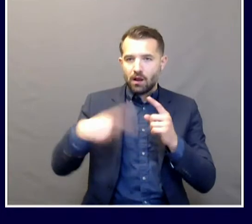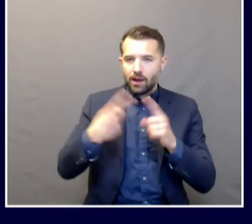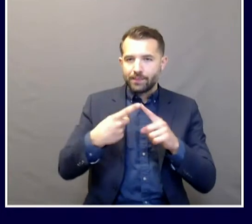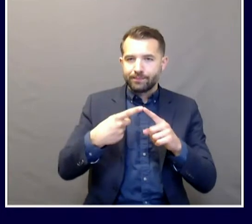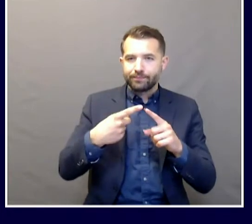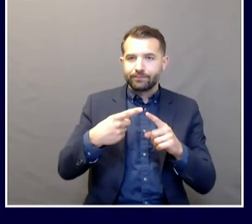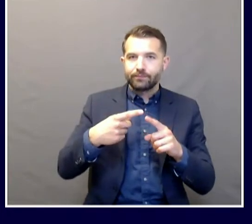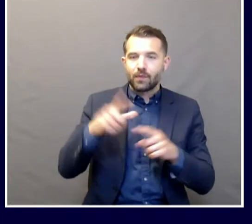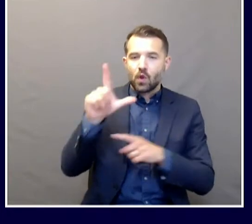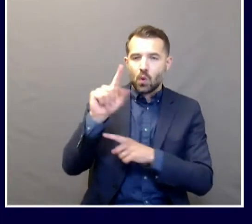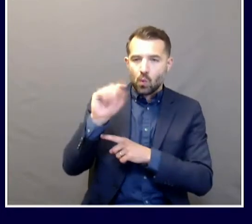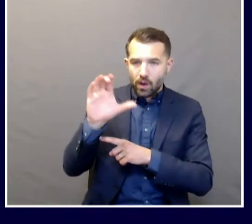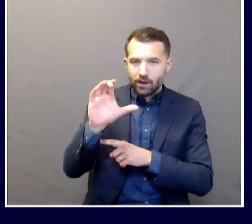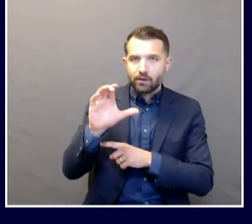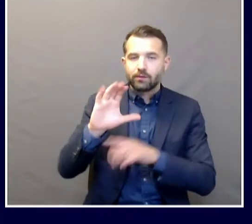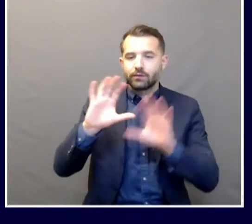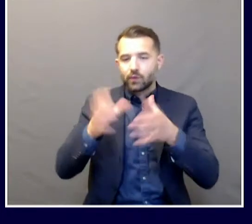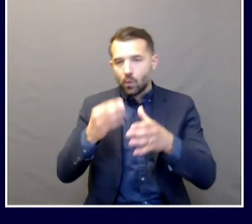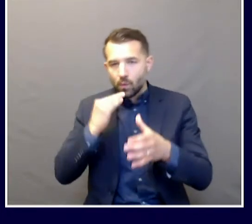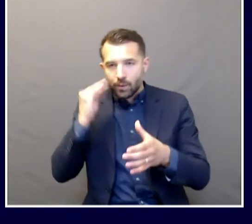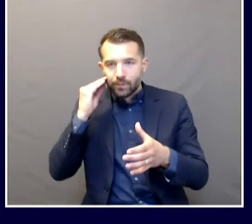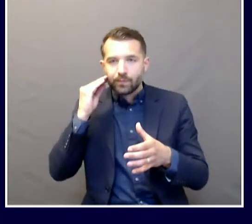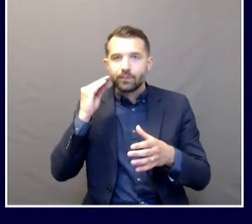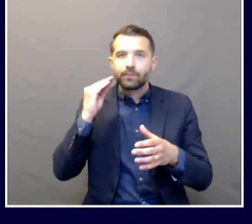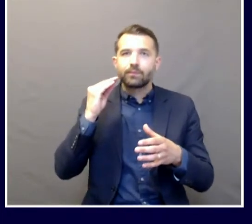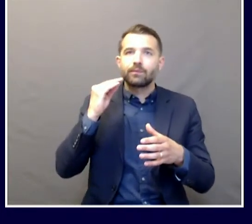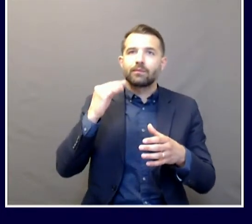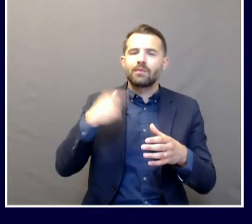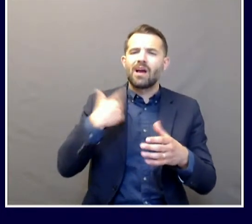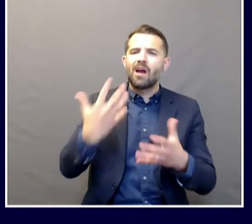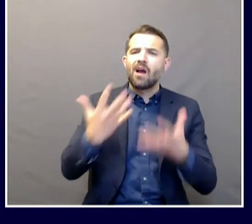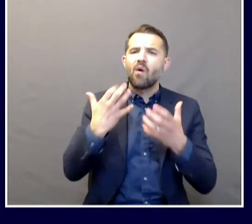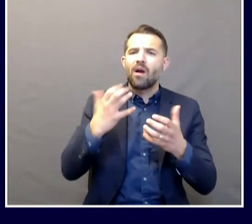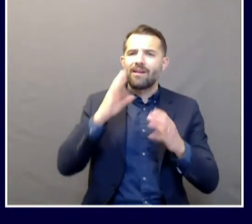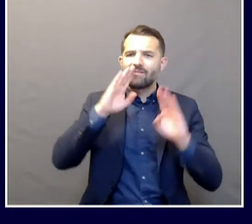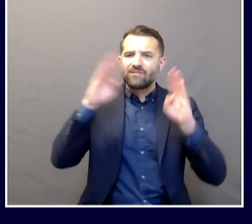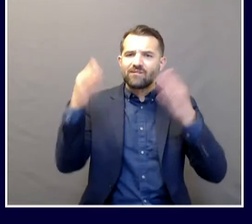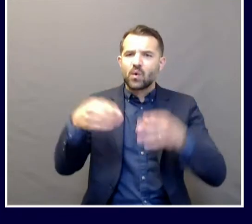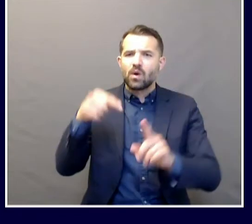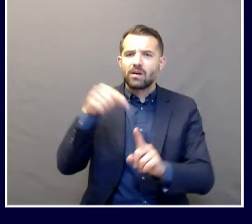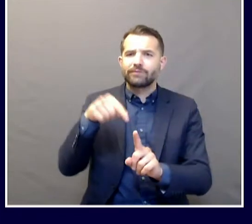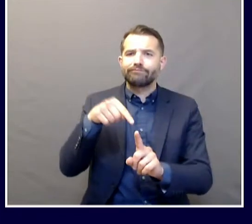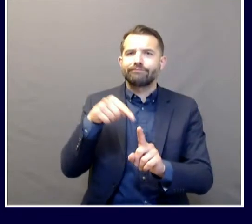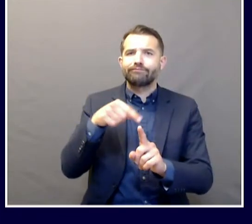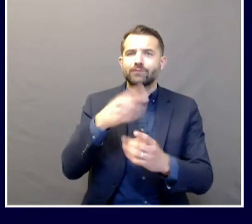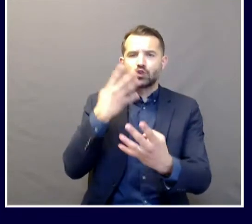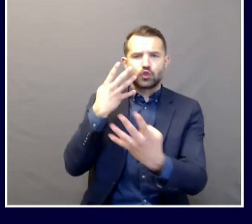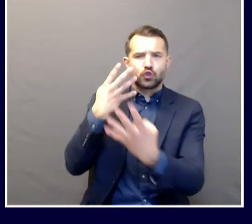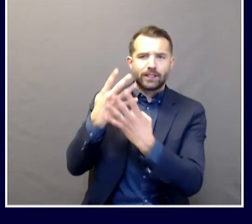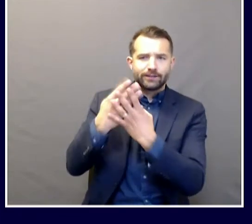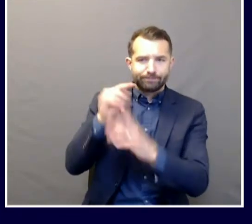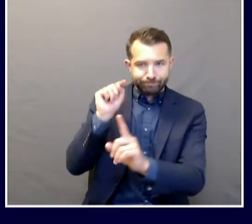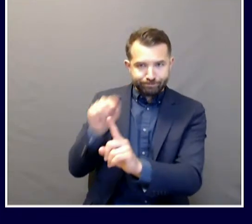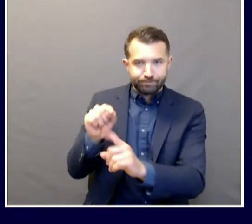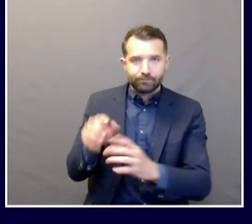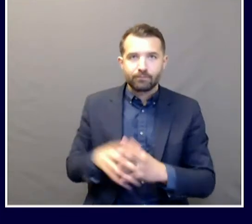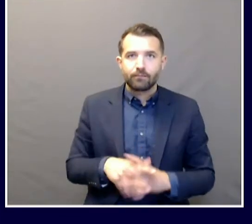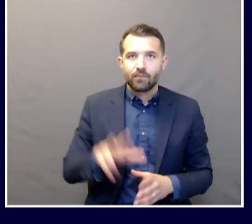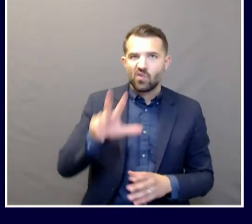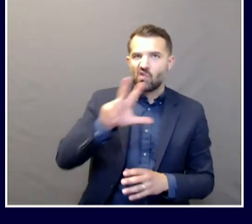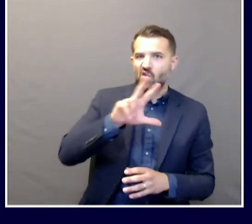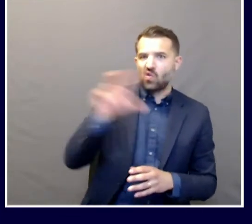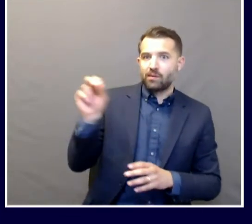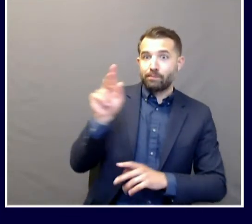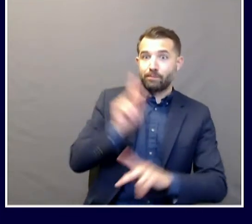to the jails and the 30 cases at the Two Bridges jails in Wiscasset. Of course, Cumberland County is sending prisoners to